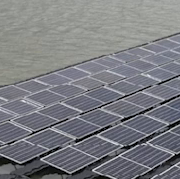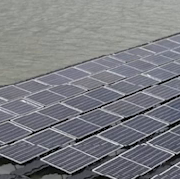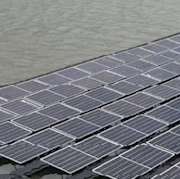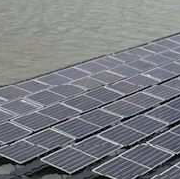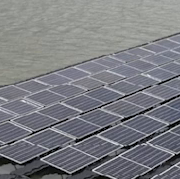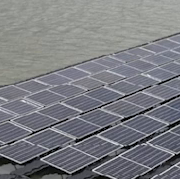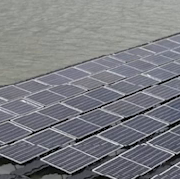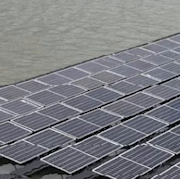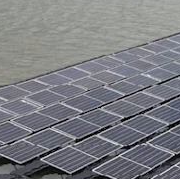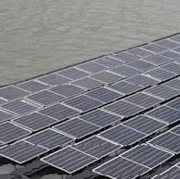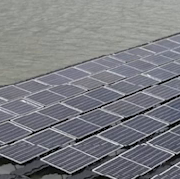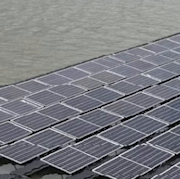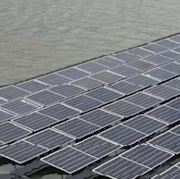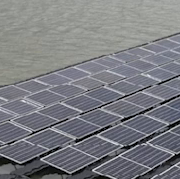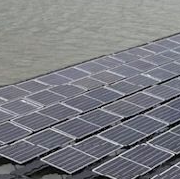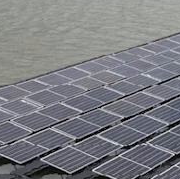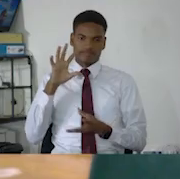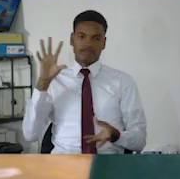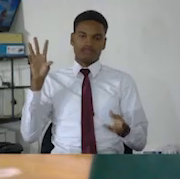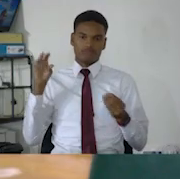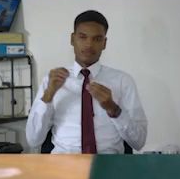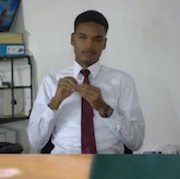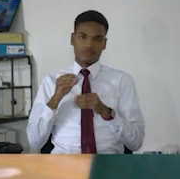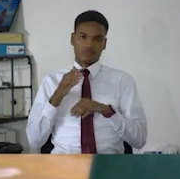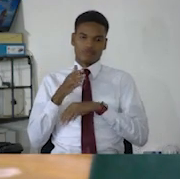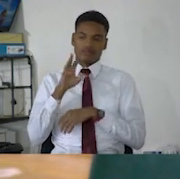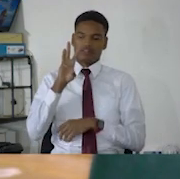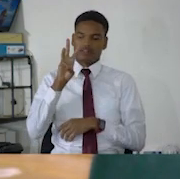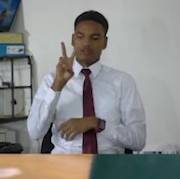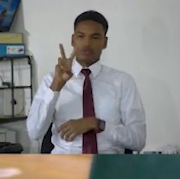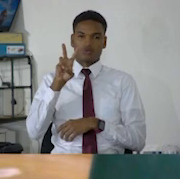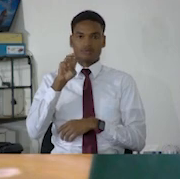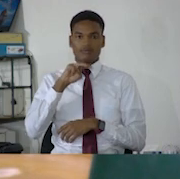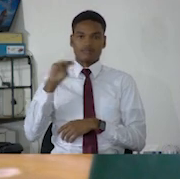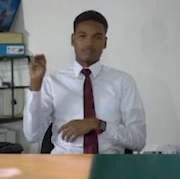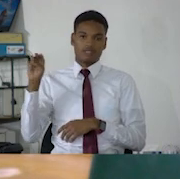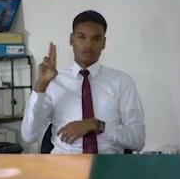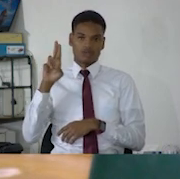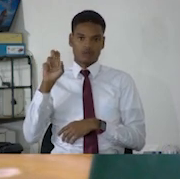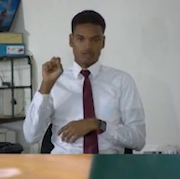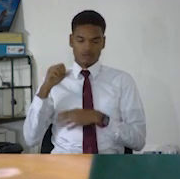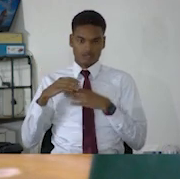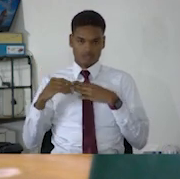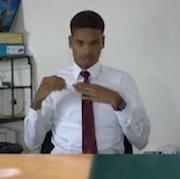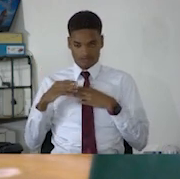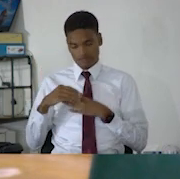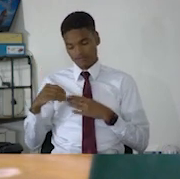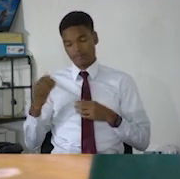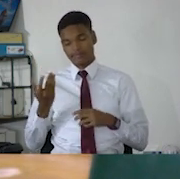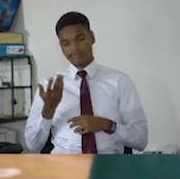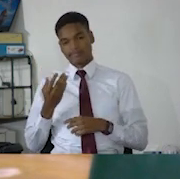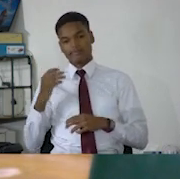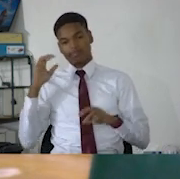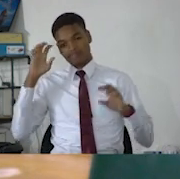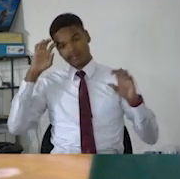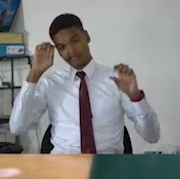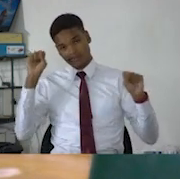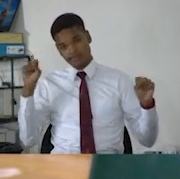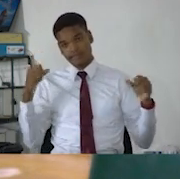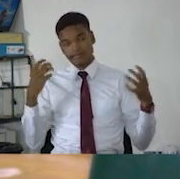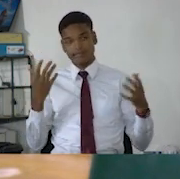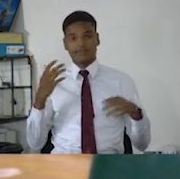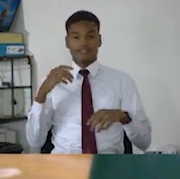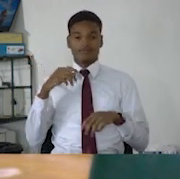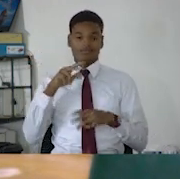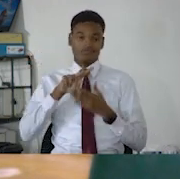for the National Water Commission, NWC. Minister without portfolio in the Ministry of Economic Growth and Job Creation, Senator Matthew Samuda,